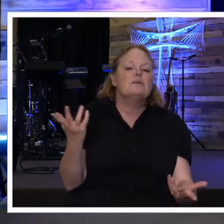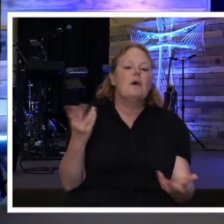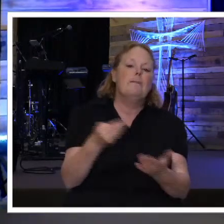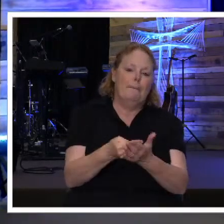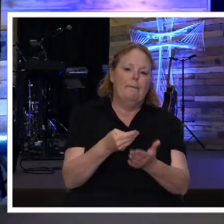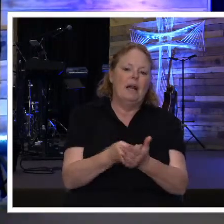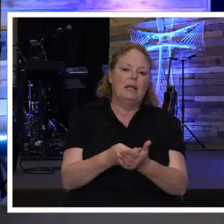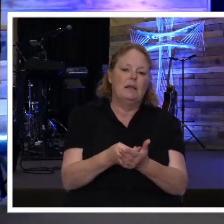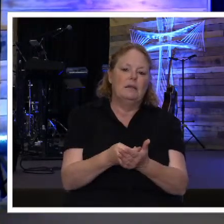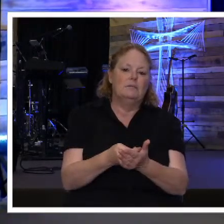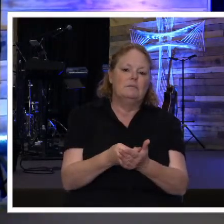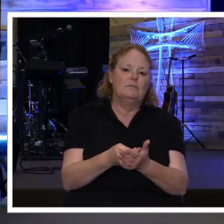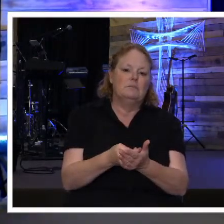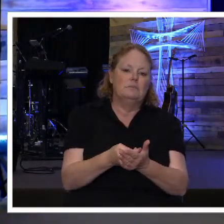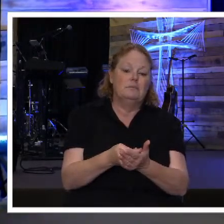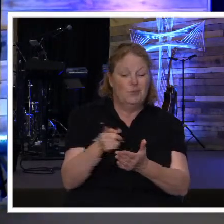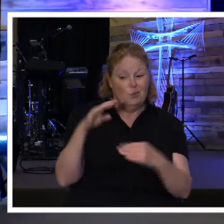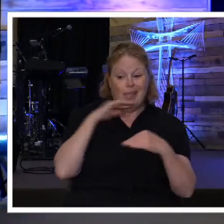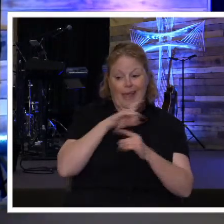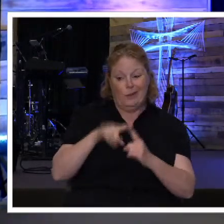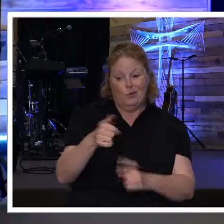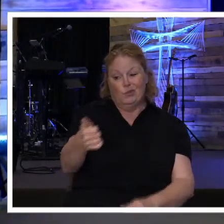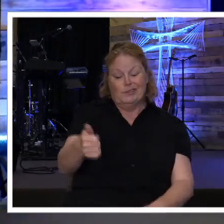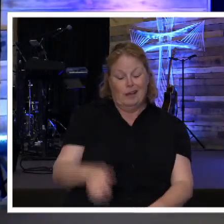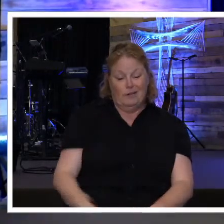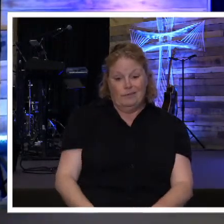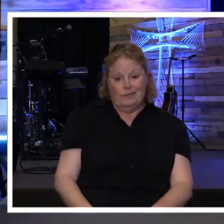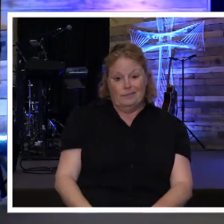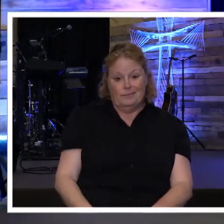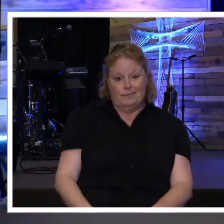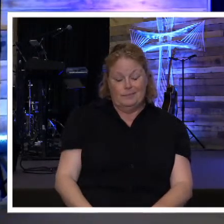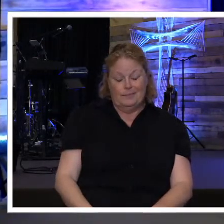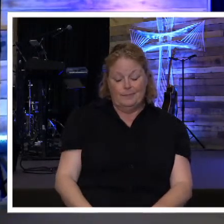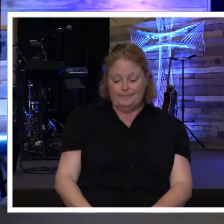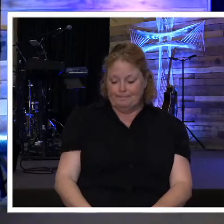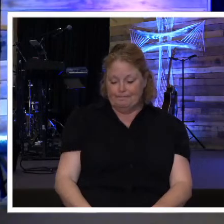was not who he said he was. Here's what happens.